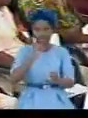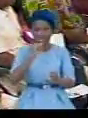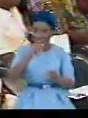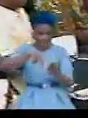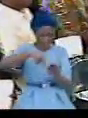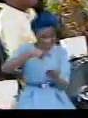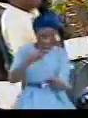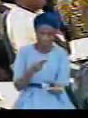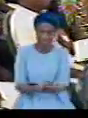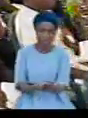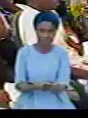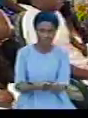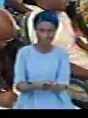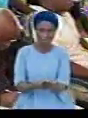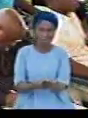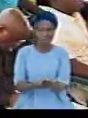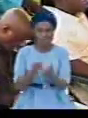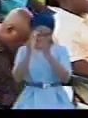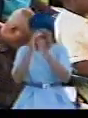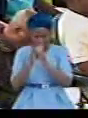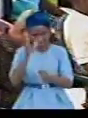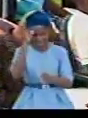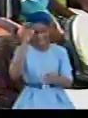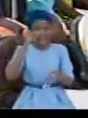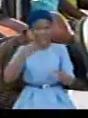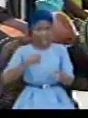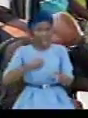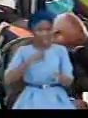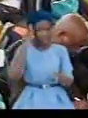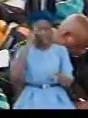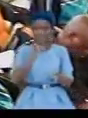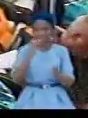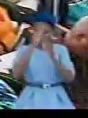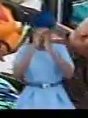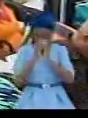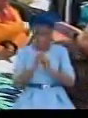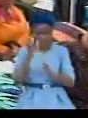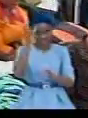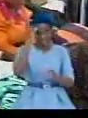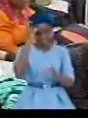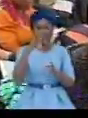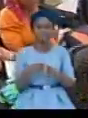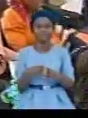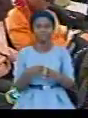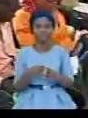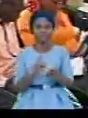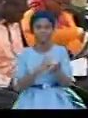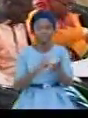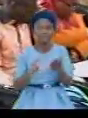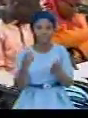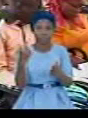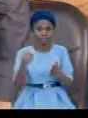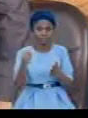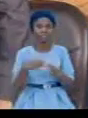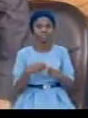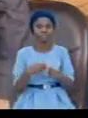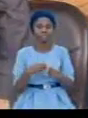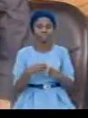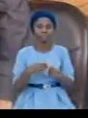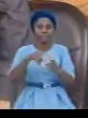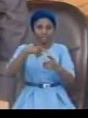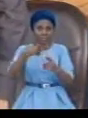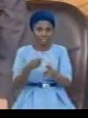I will not worship Satan. Look at this in verse 10. Then said